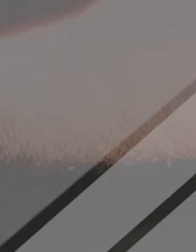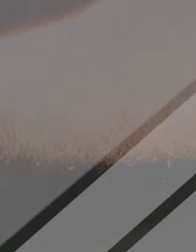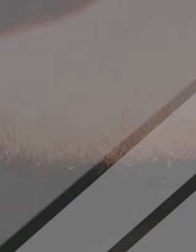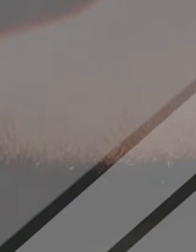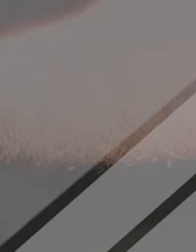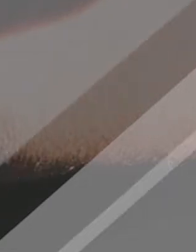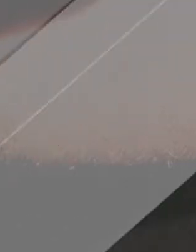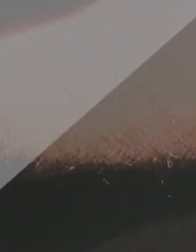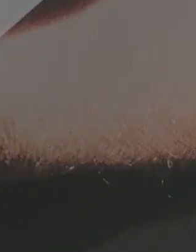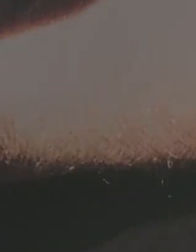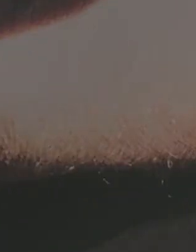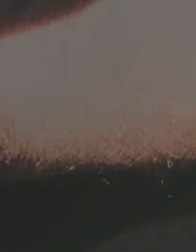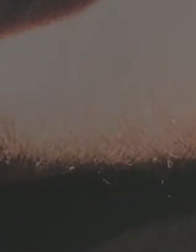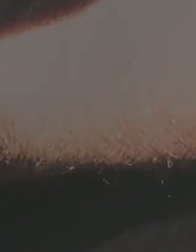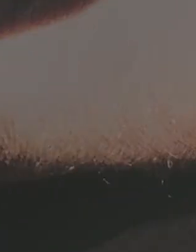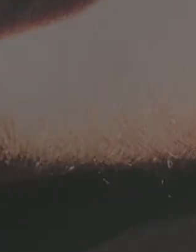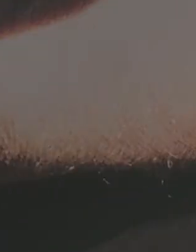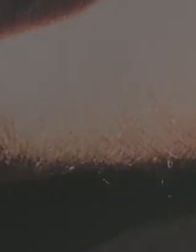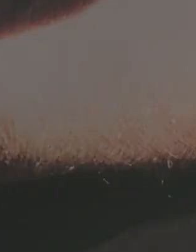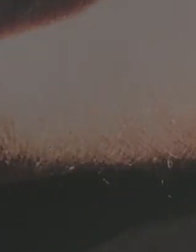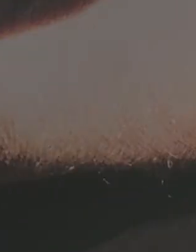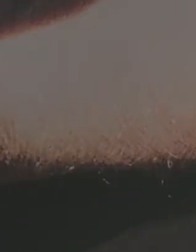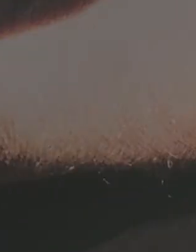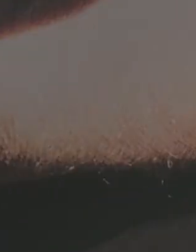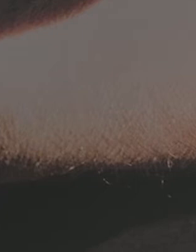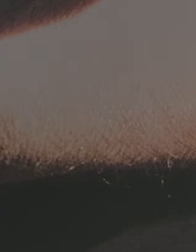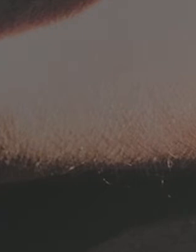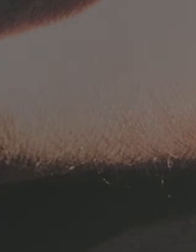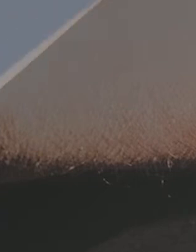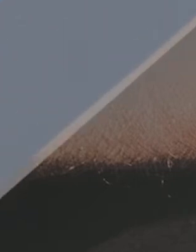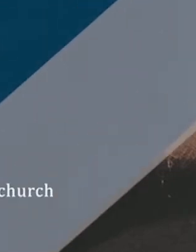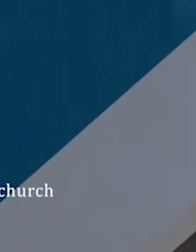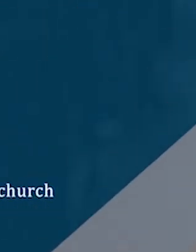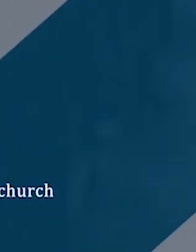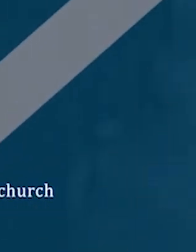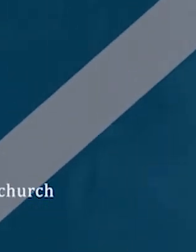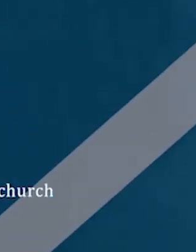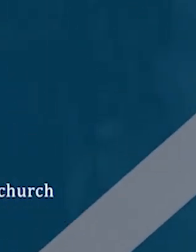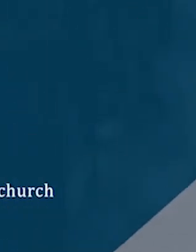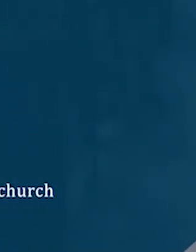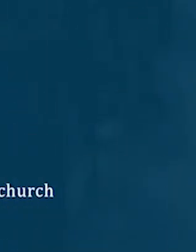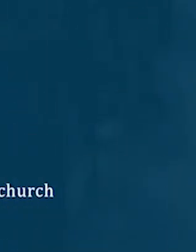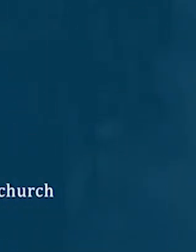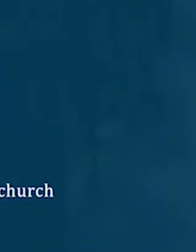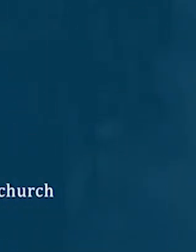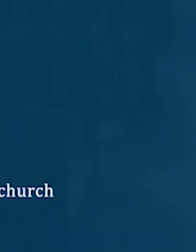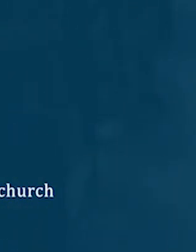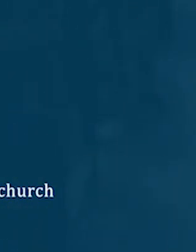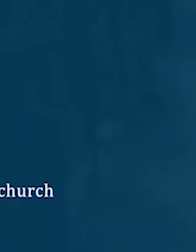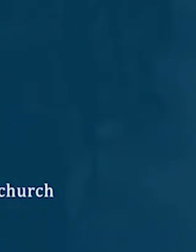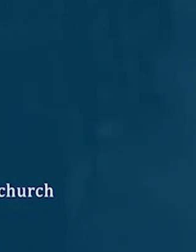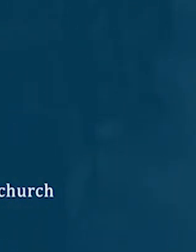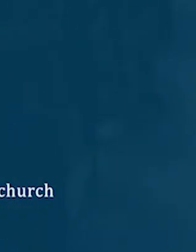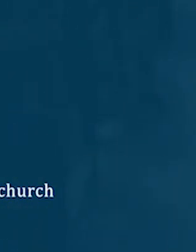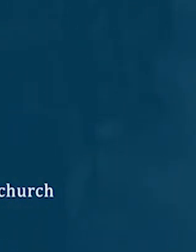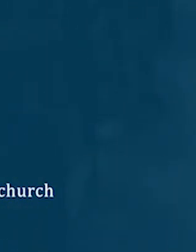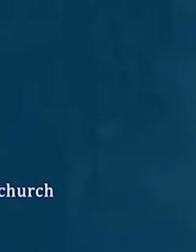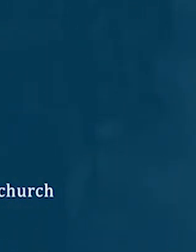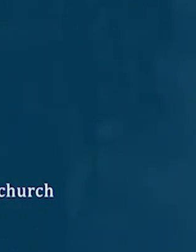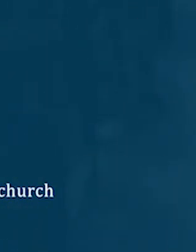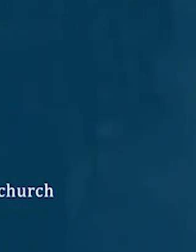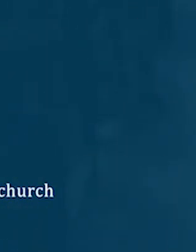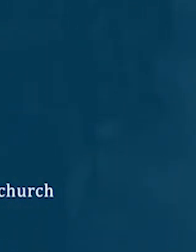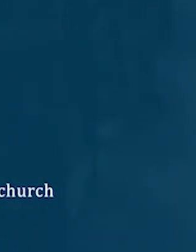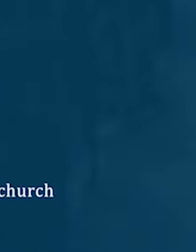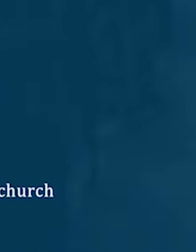You are watching the Gospel Hour, a ministry of Gospel of Christ Baptist Church, located at Talamban, Cebu City, Philippines. We